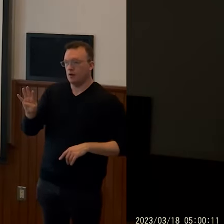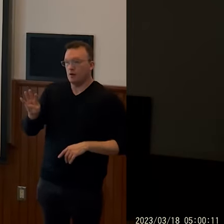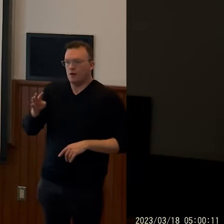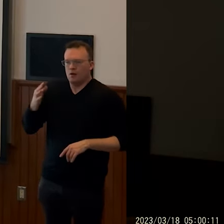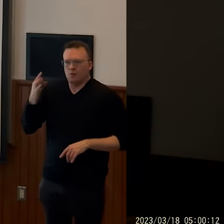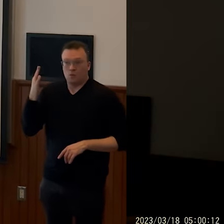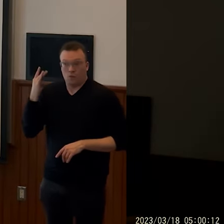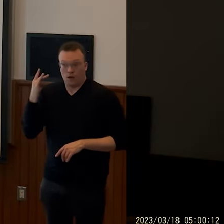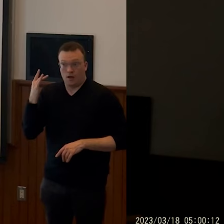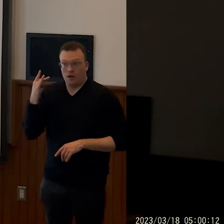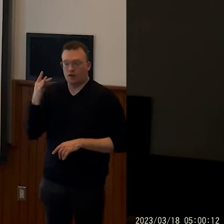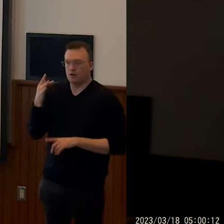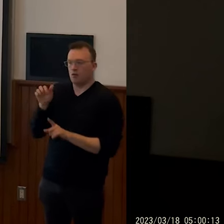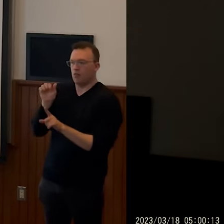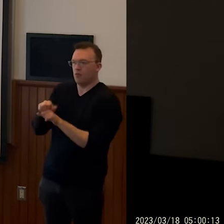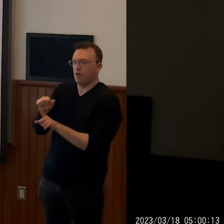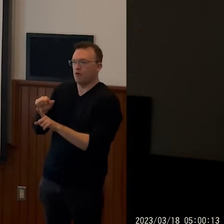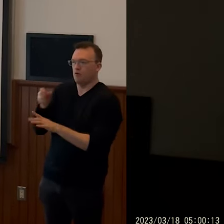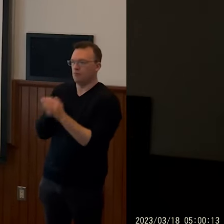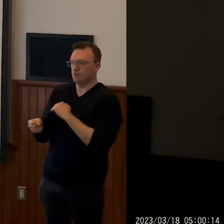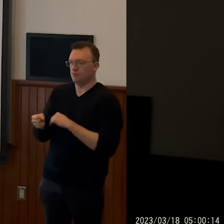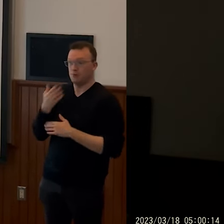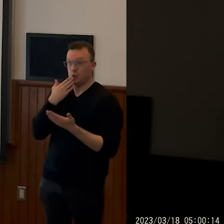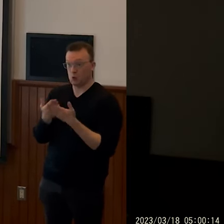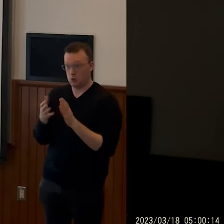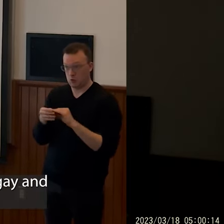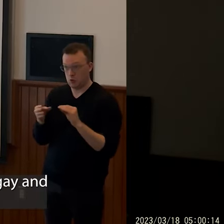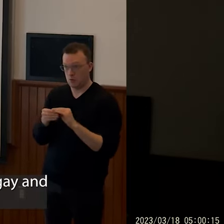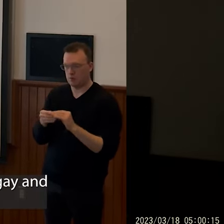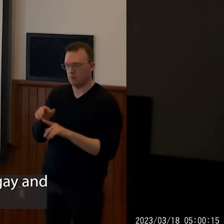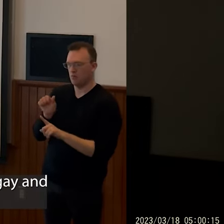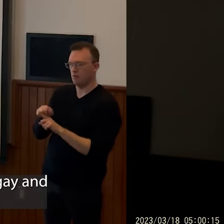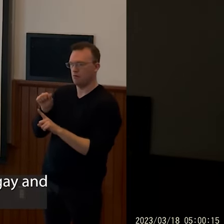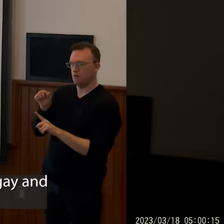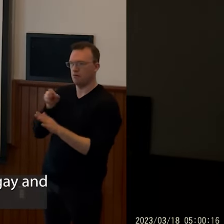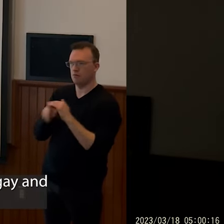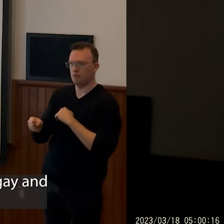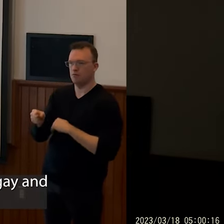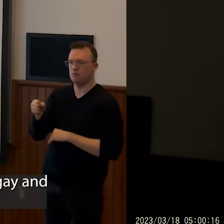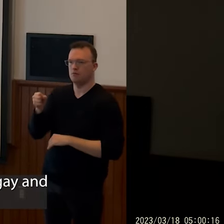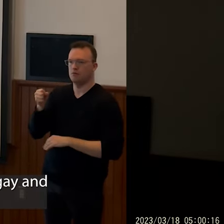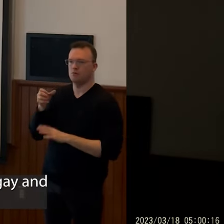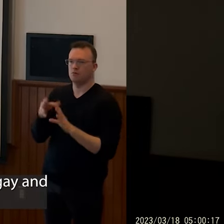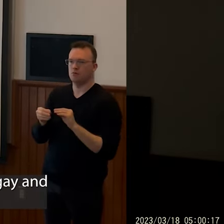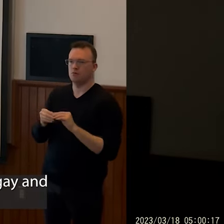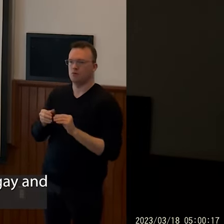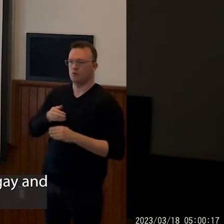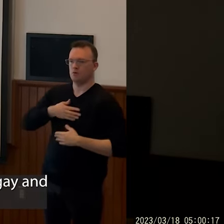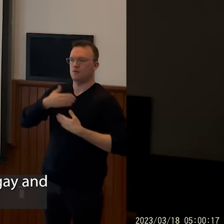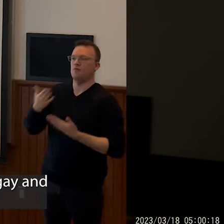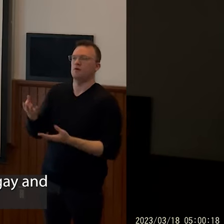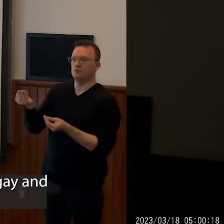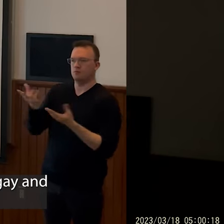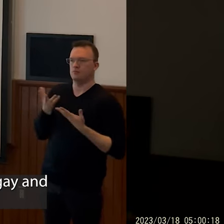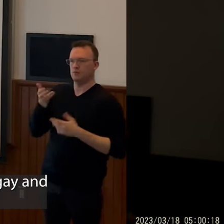1954. They actually tricked him. It's a really good story. They tricked him to confess that he's gay and, you know, put into